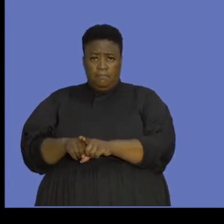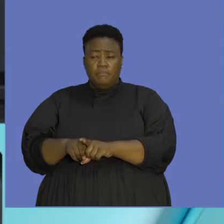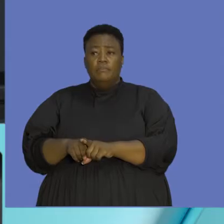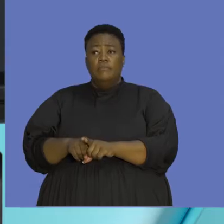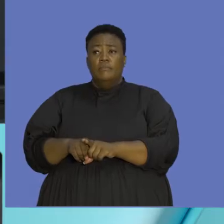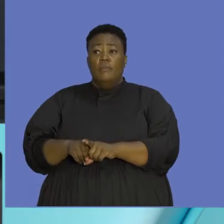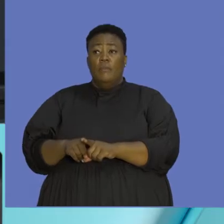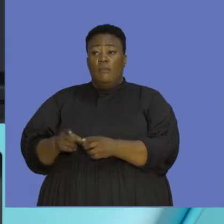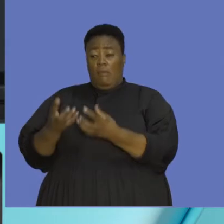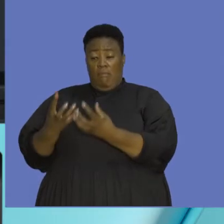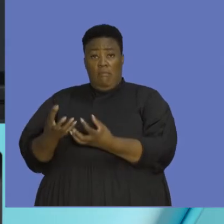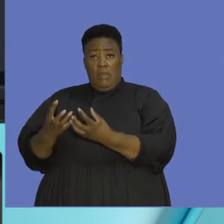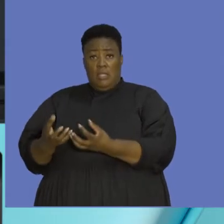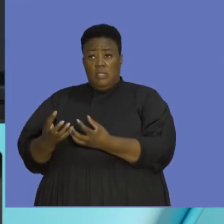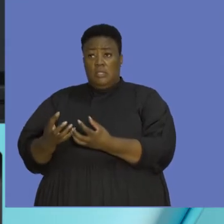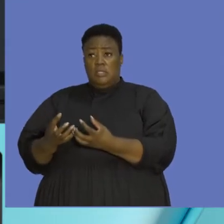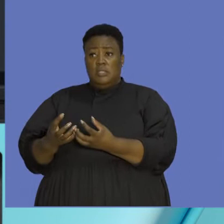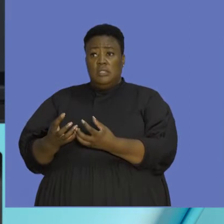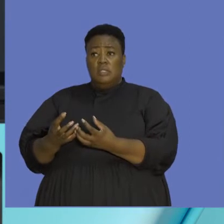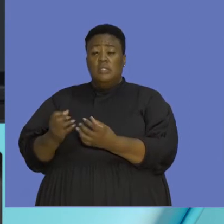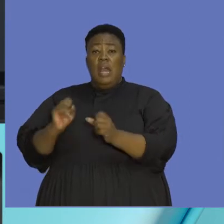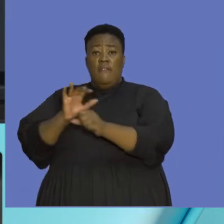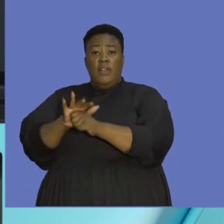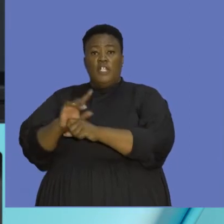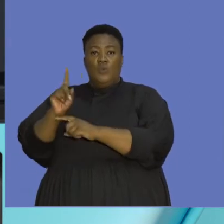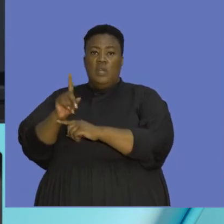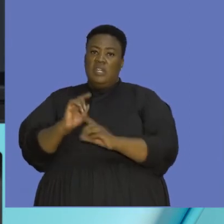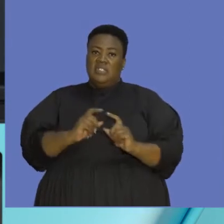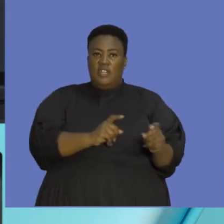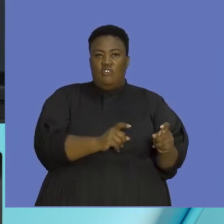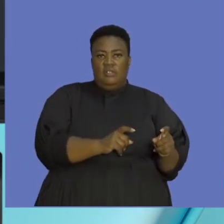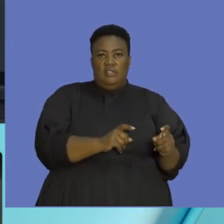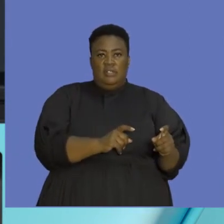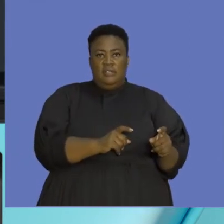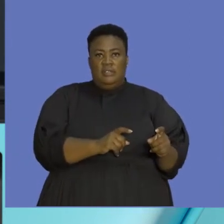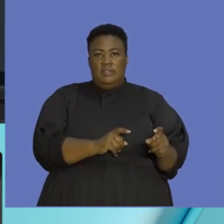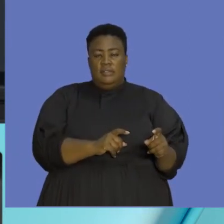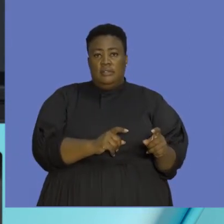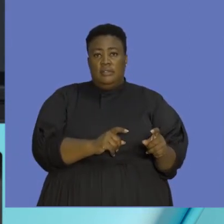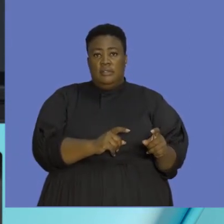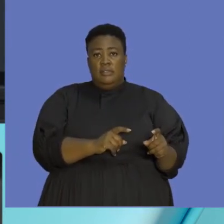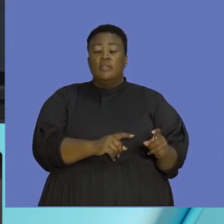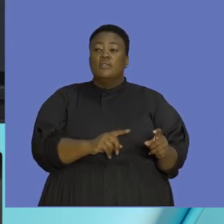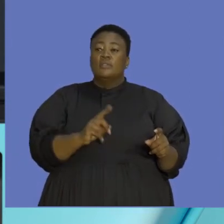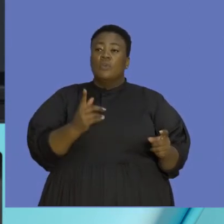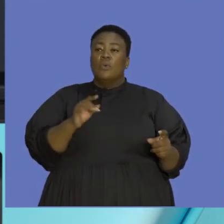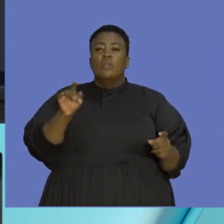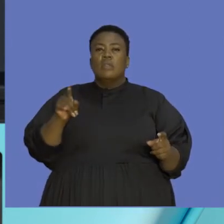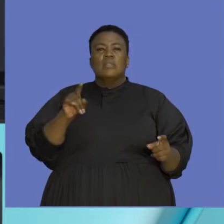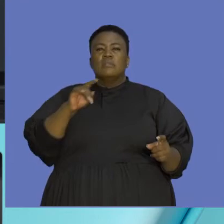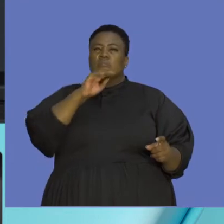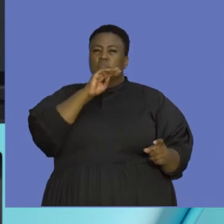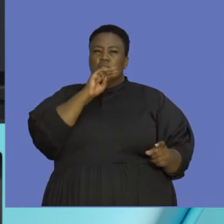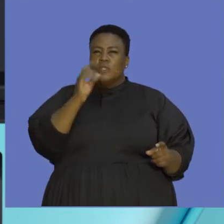constant. Mass is a variable. Mass affects acceleration, so I can't look at both at the same time. What does